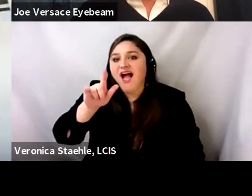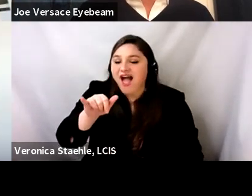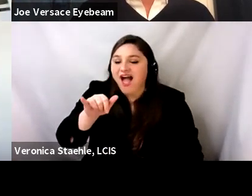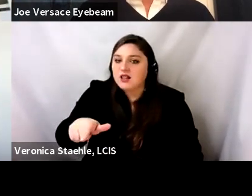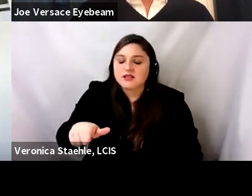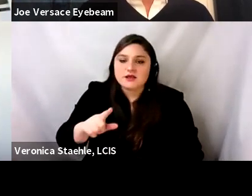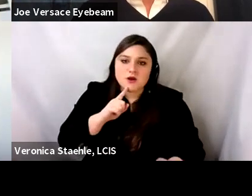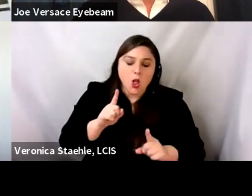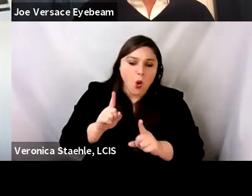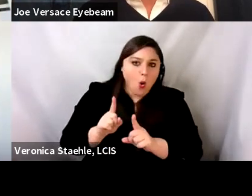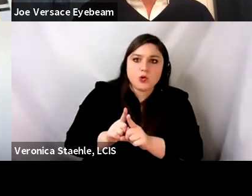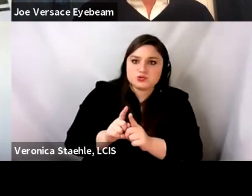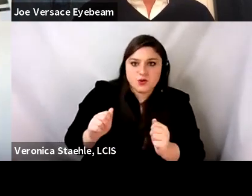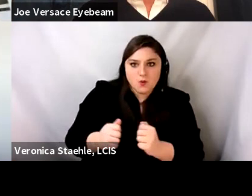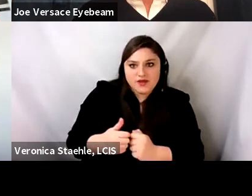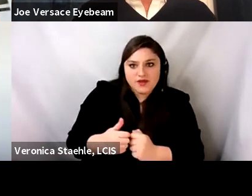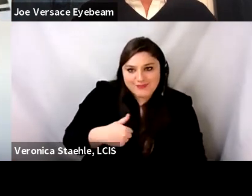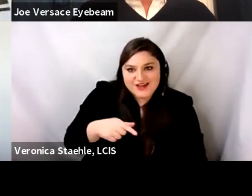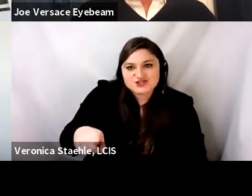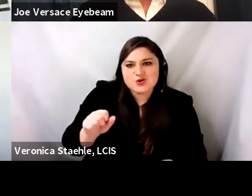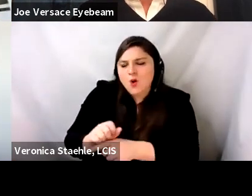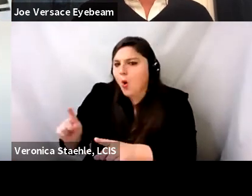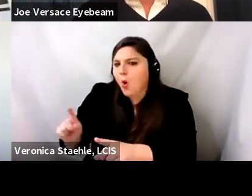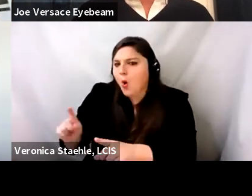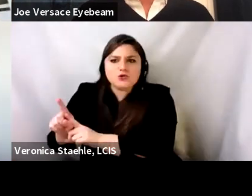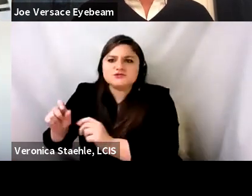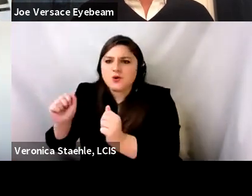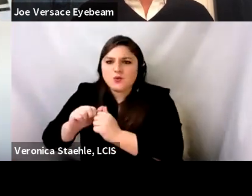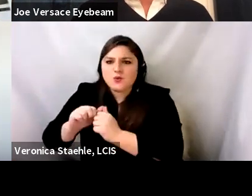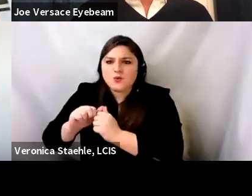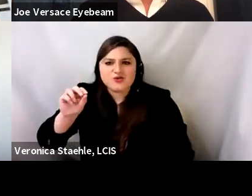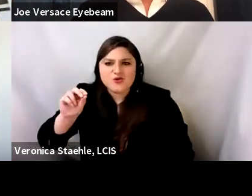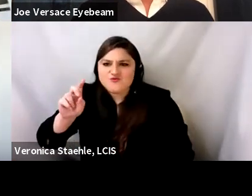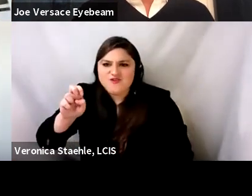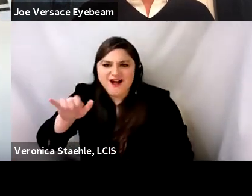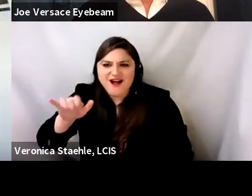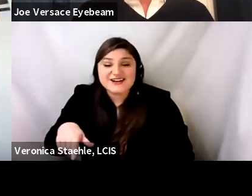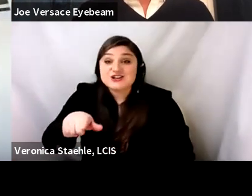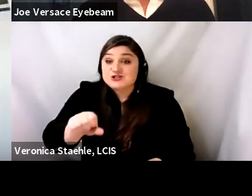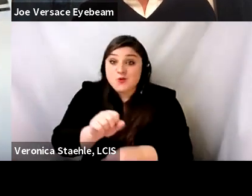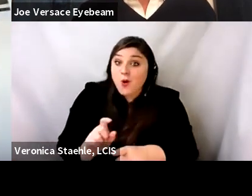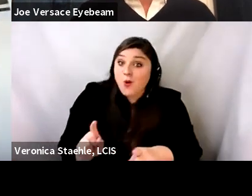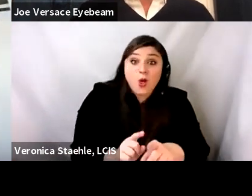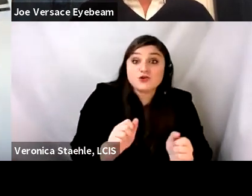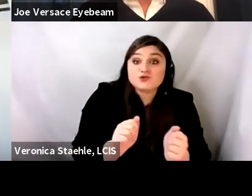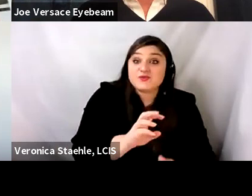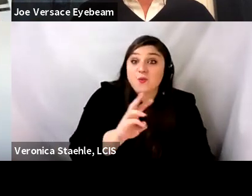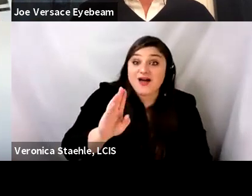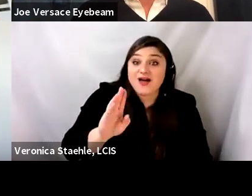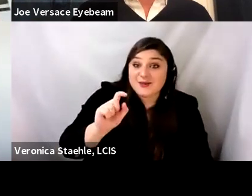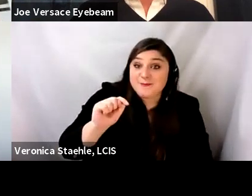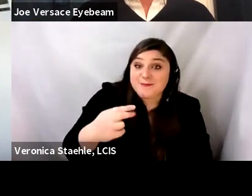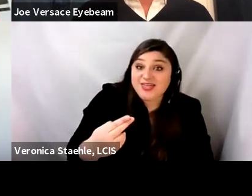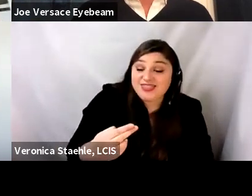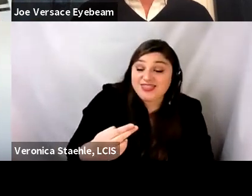with Roddy and Ellen at West Beth and the team at Saatchi, of trying to wedge, you know, time